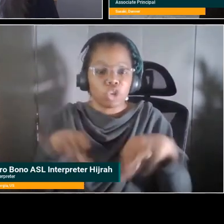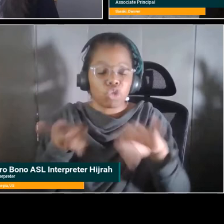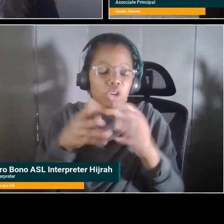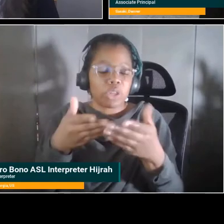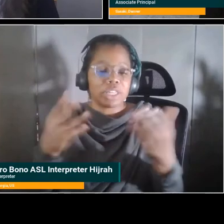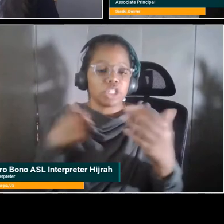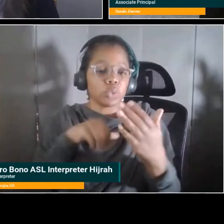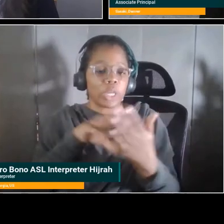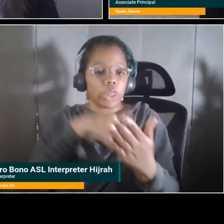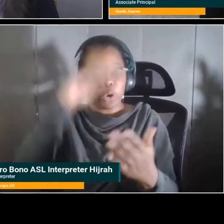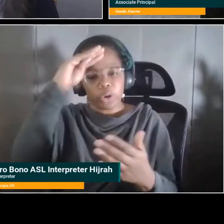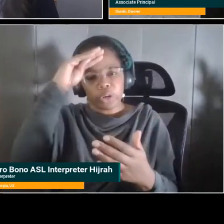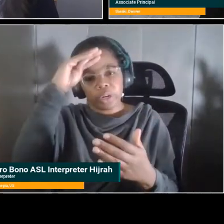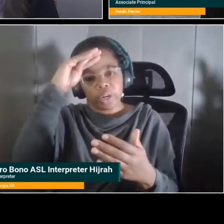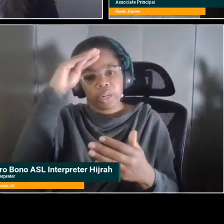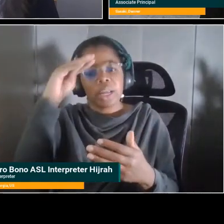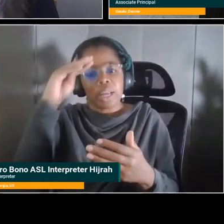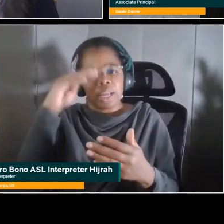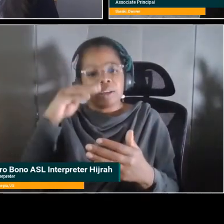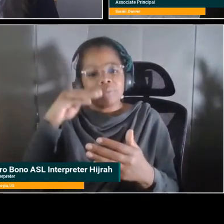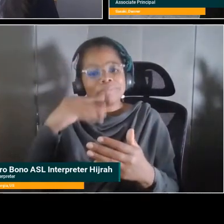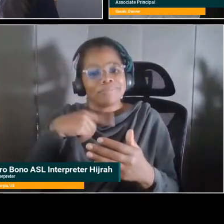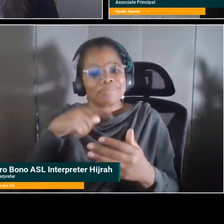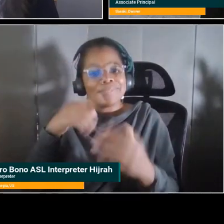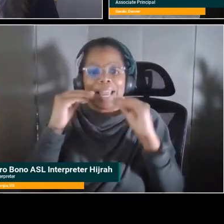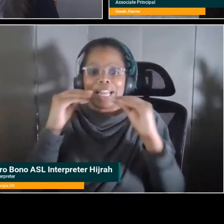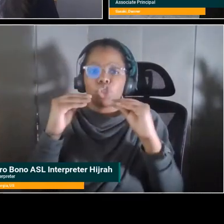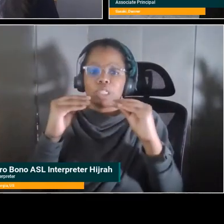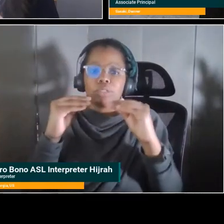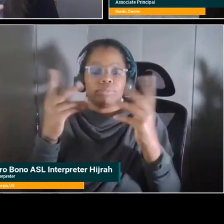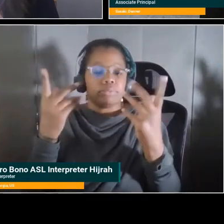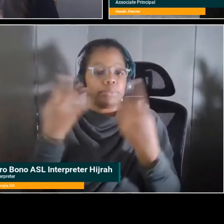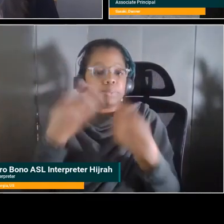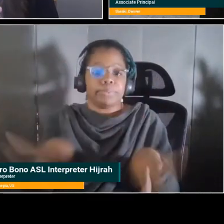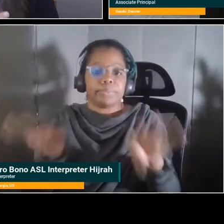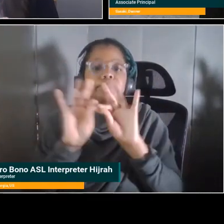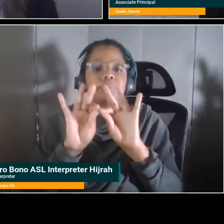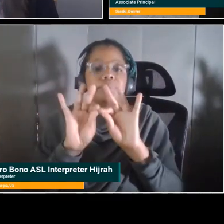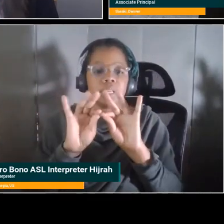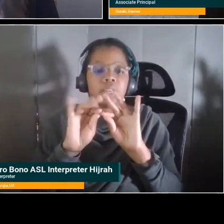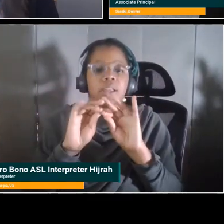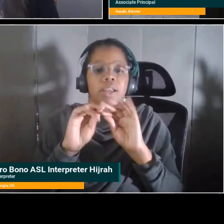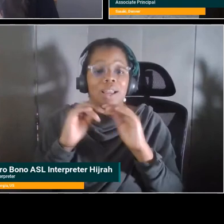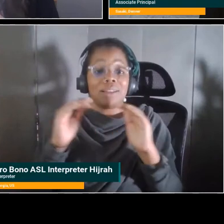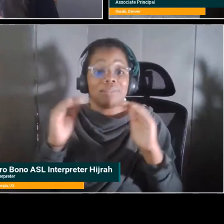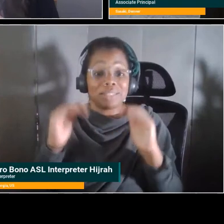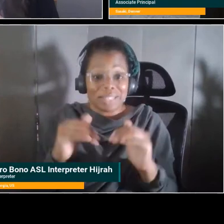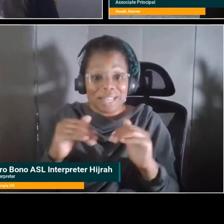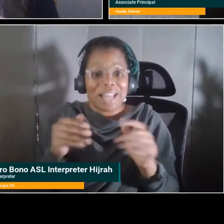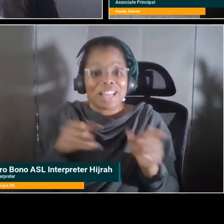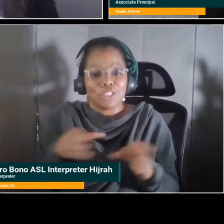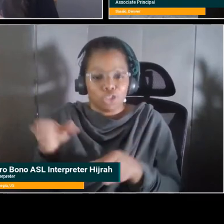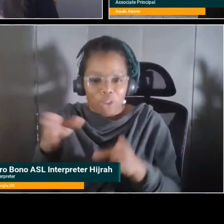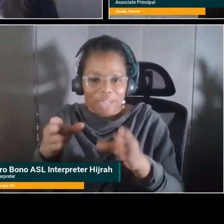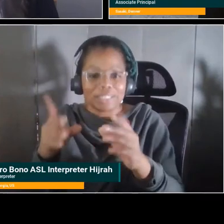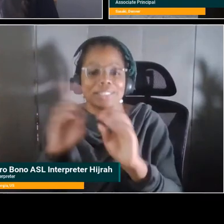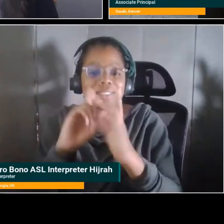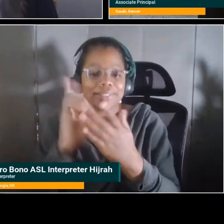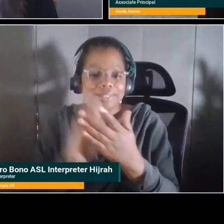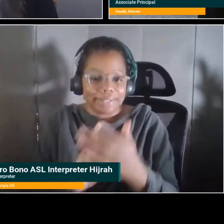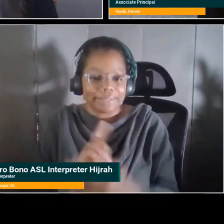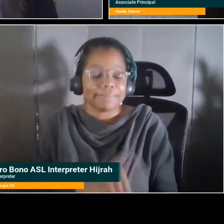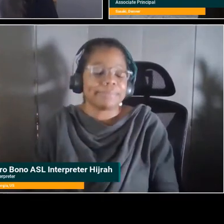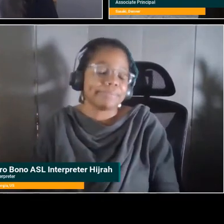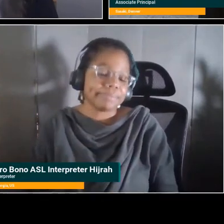we learned, was just education piece. And then from there, really getting into the strategies and design.